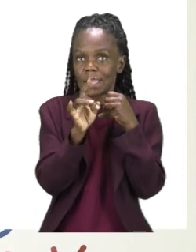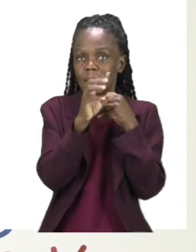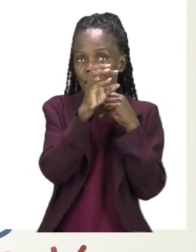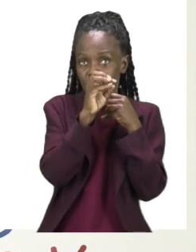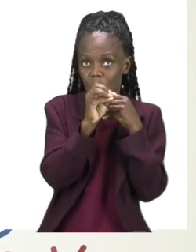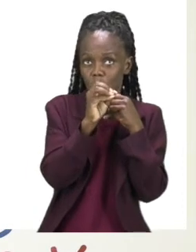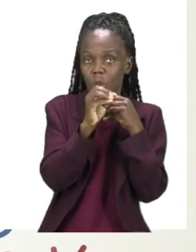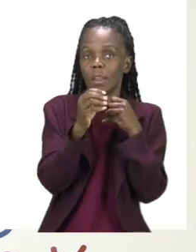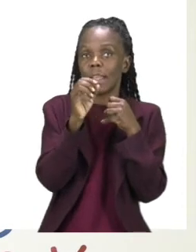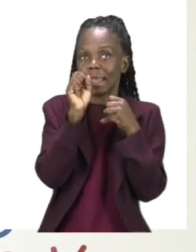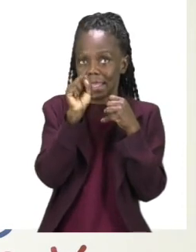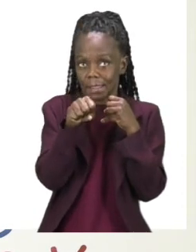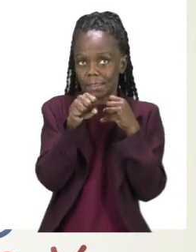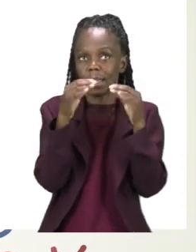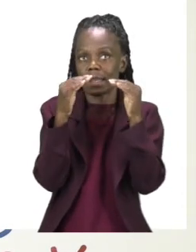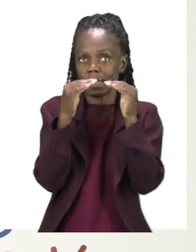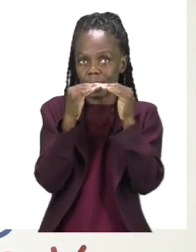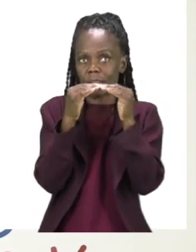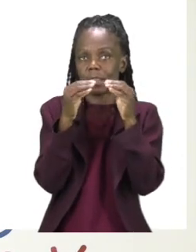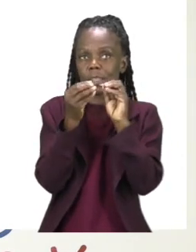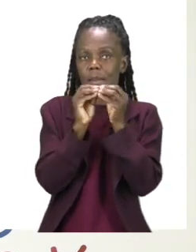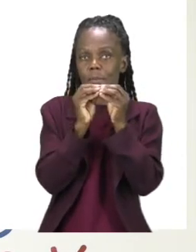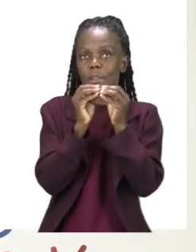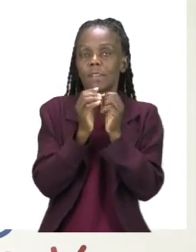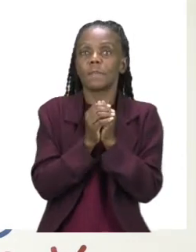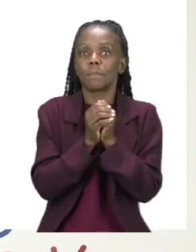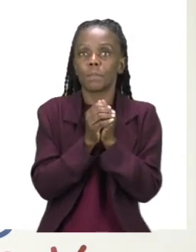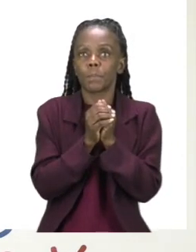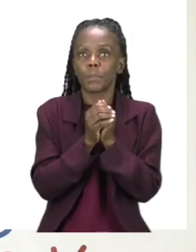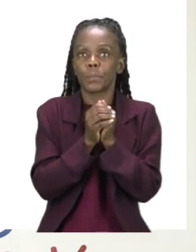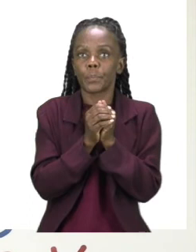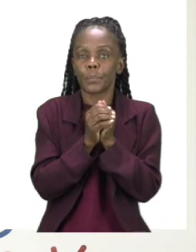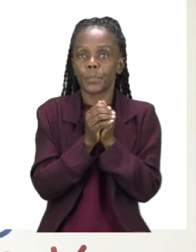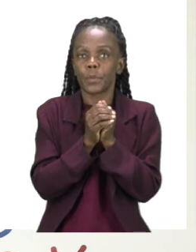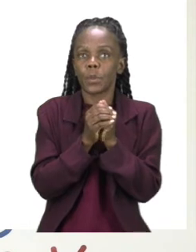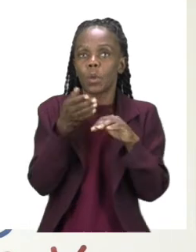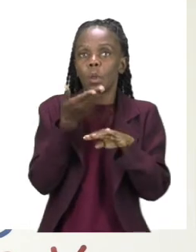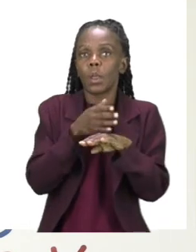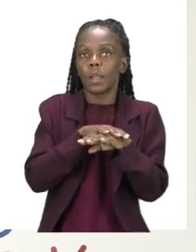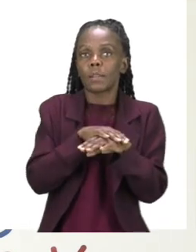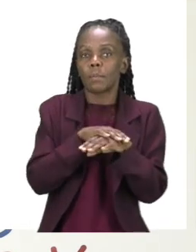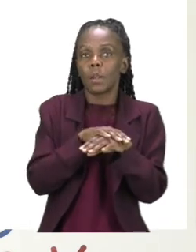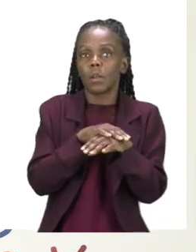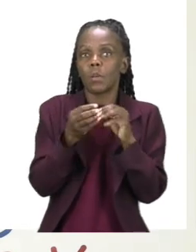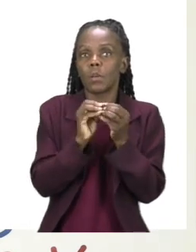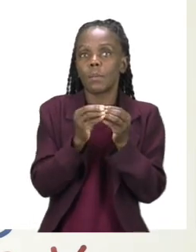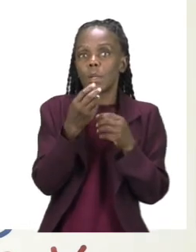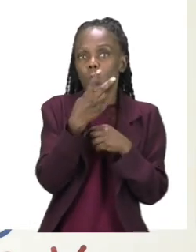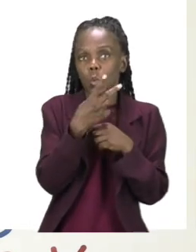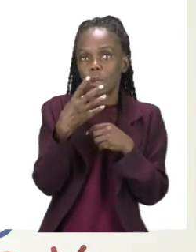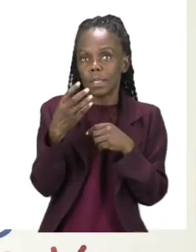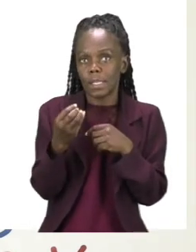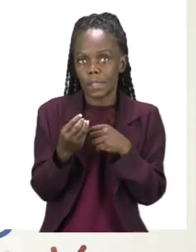number. Now I'm going to make an example of the number 20. The number 20